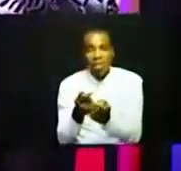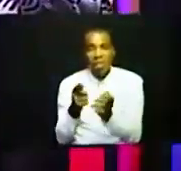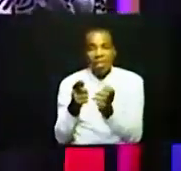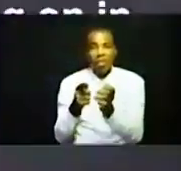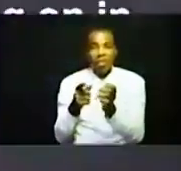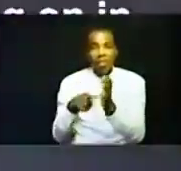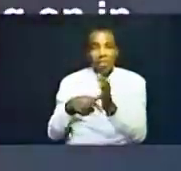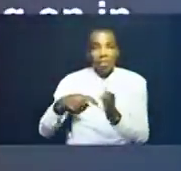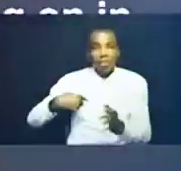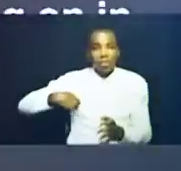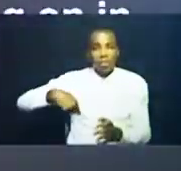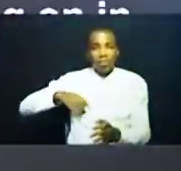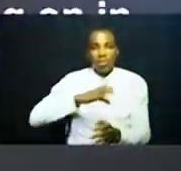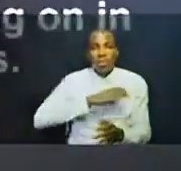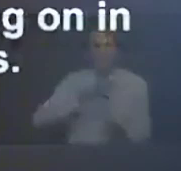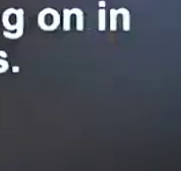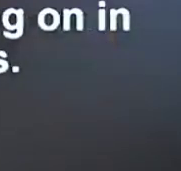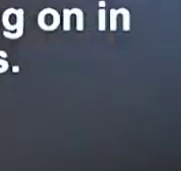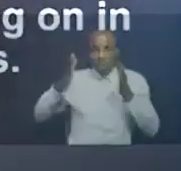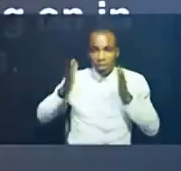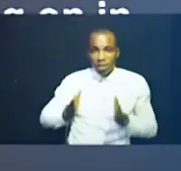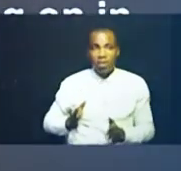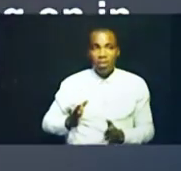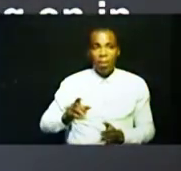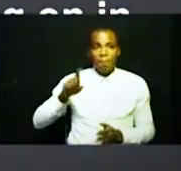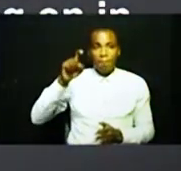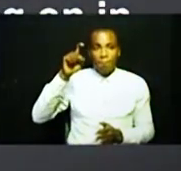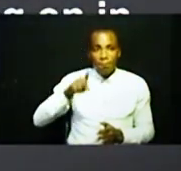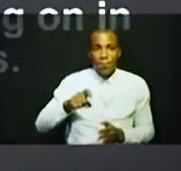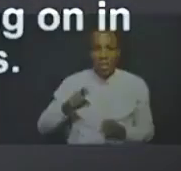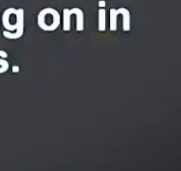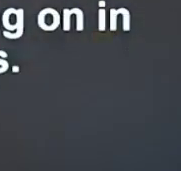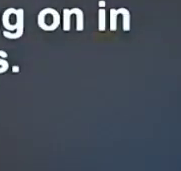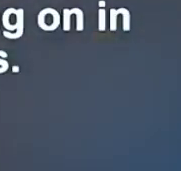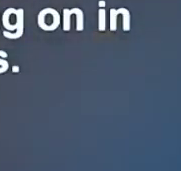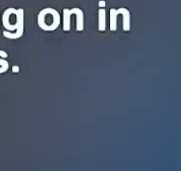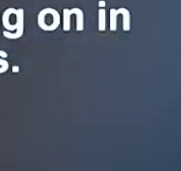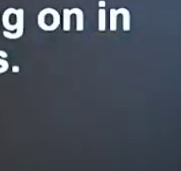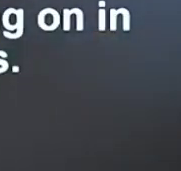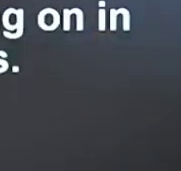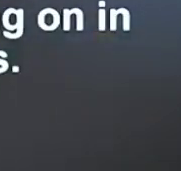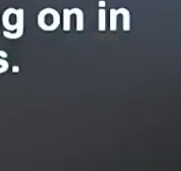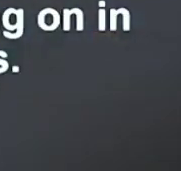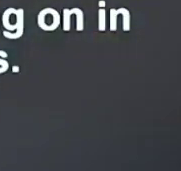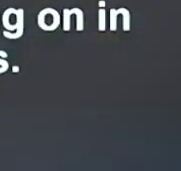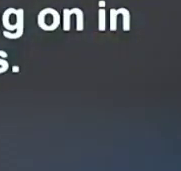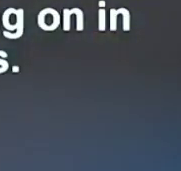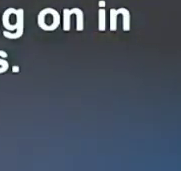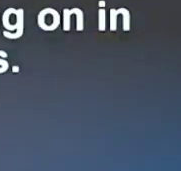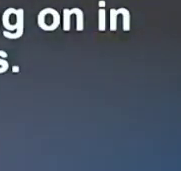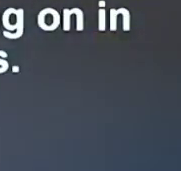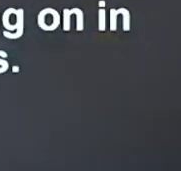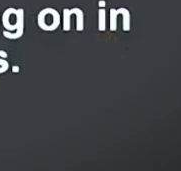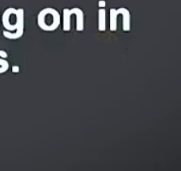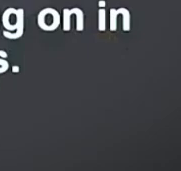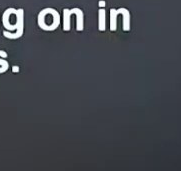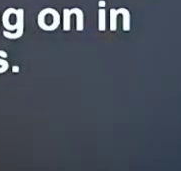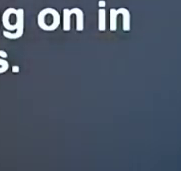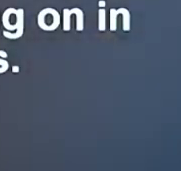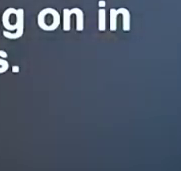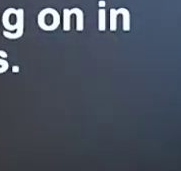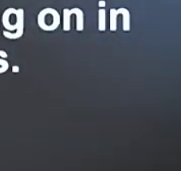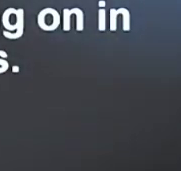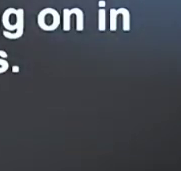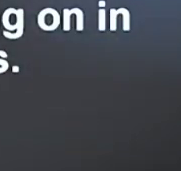we need to pay attention to what goes on in our homes. When